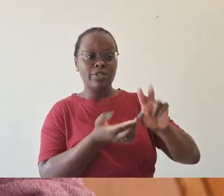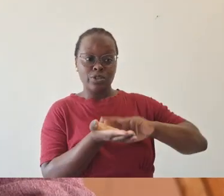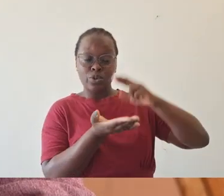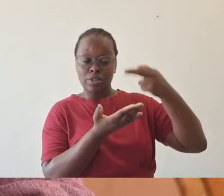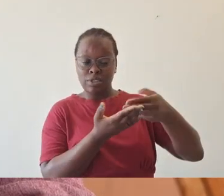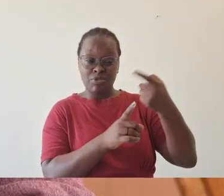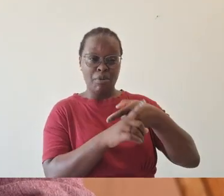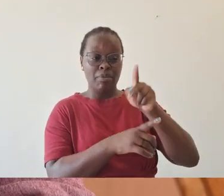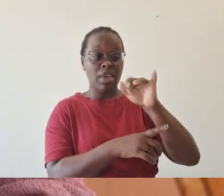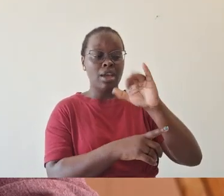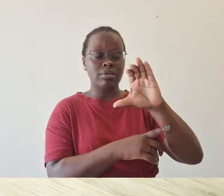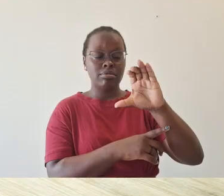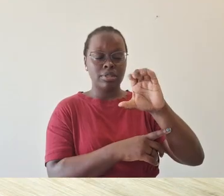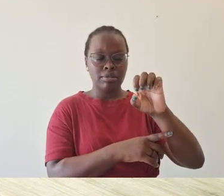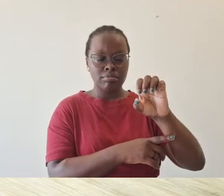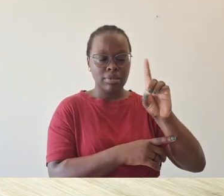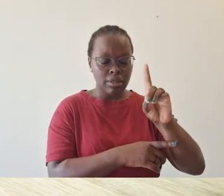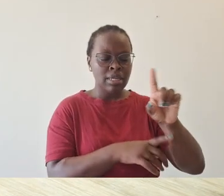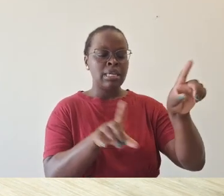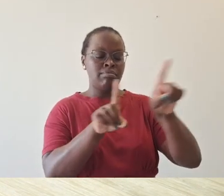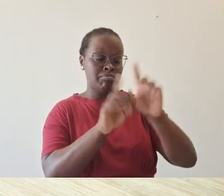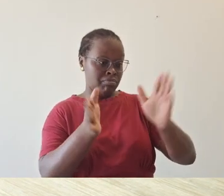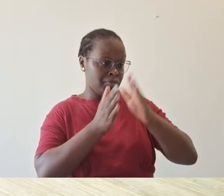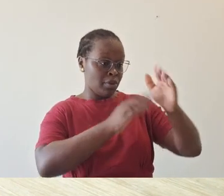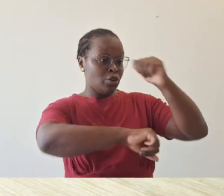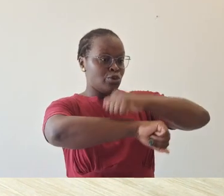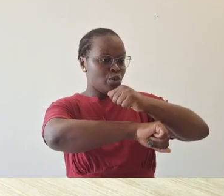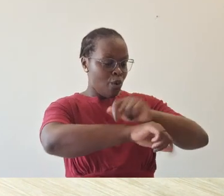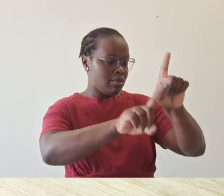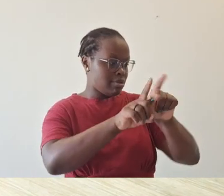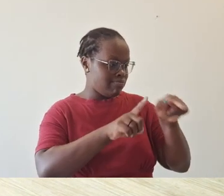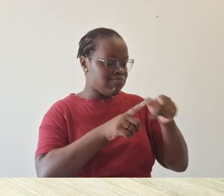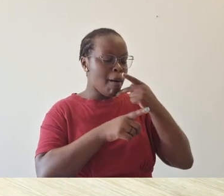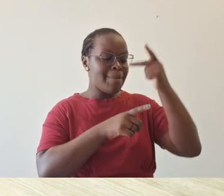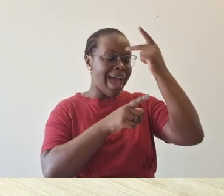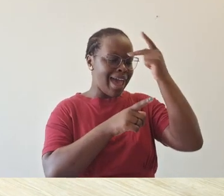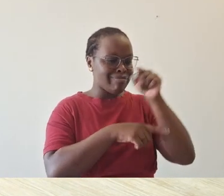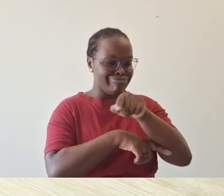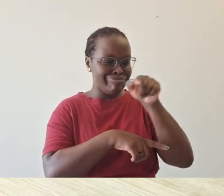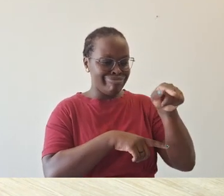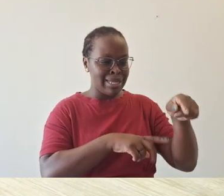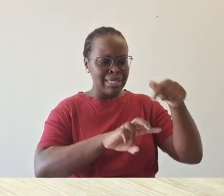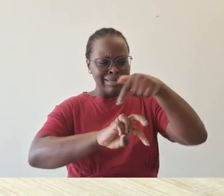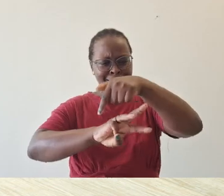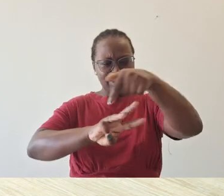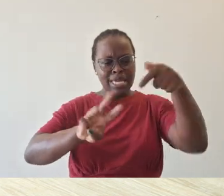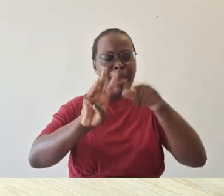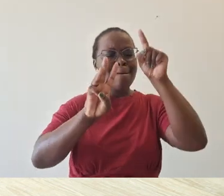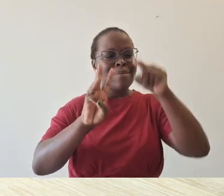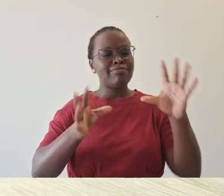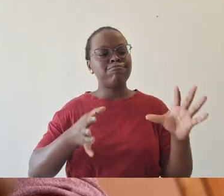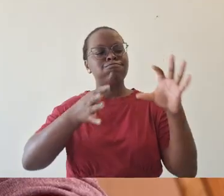for example, from KICD, the school context, and the parental context. We need to join those three dots so